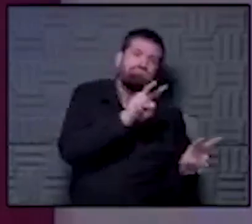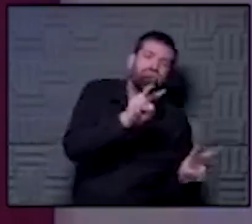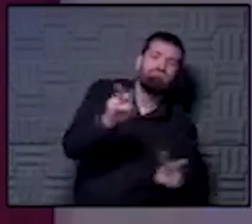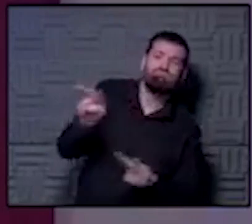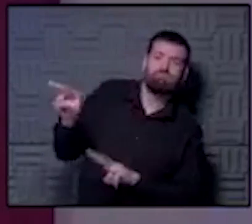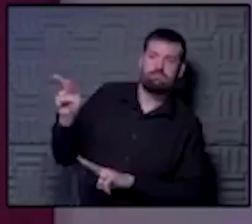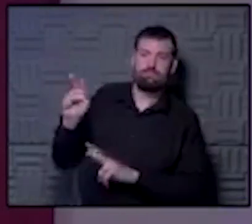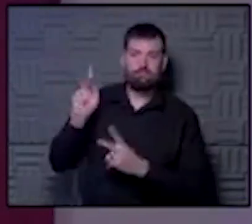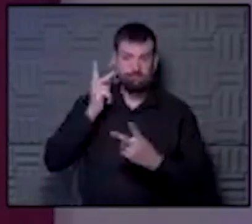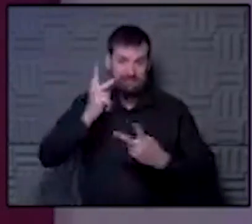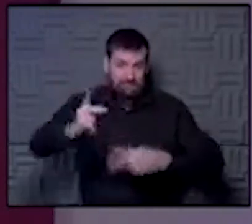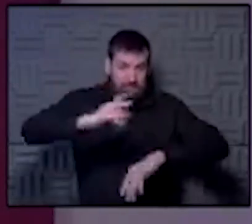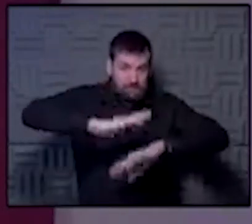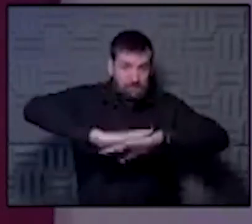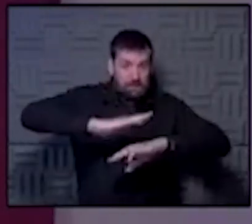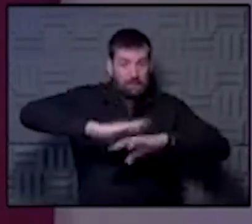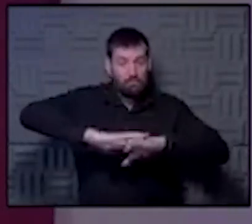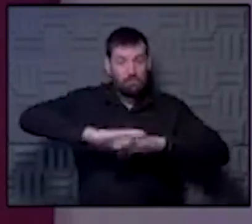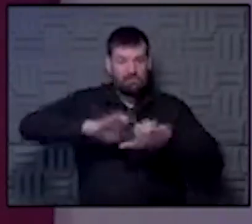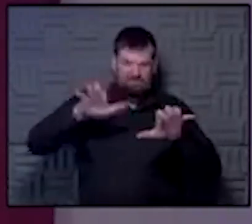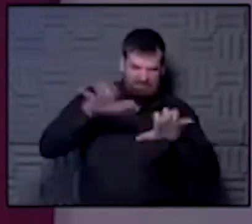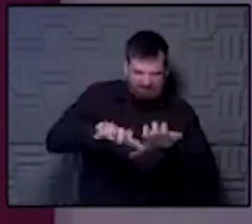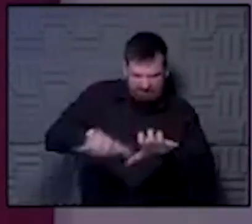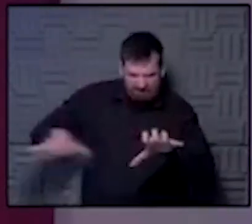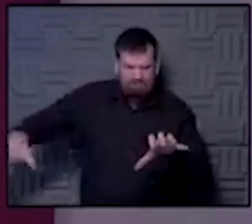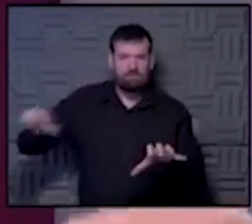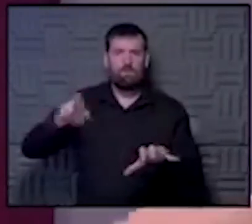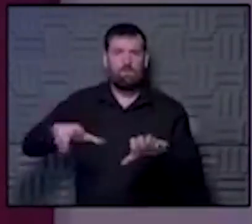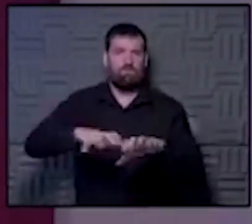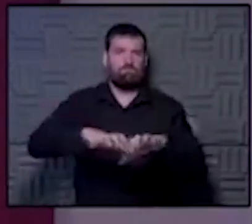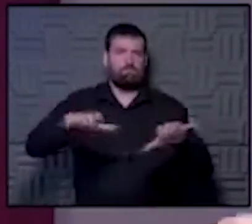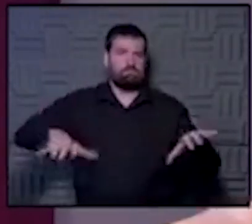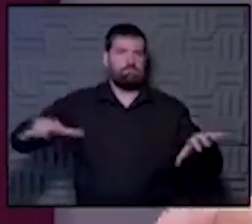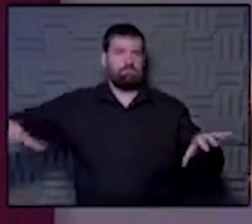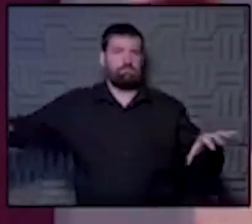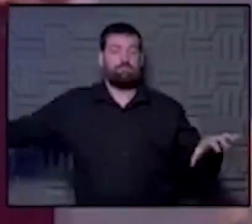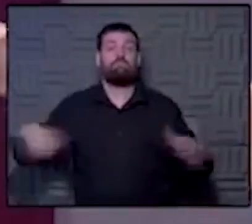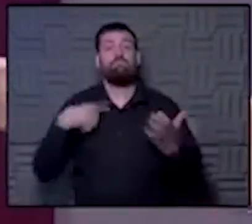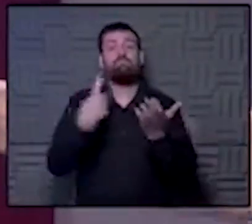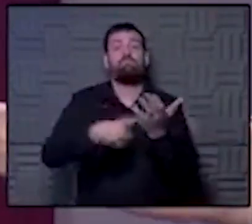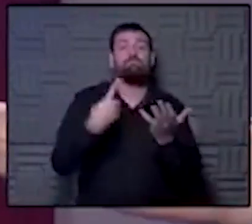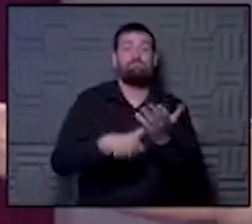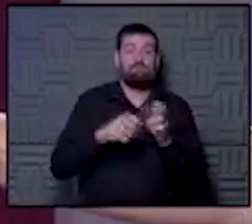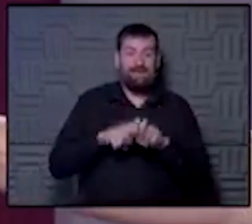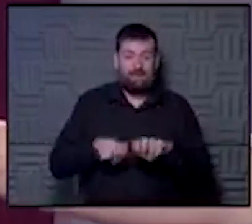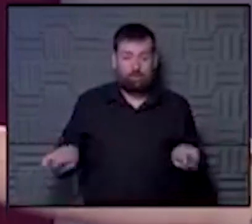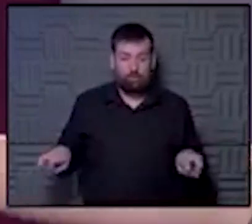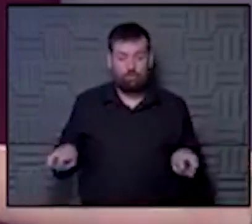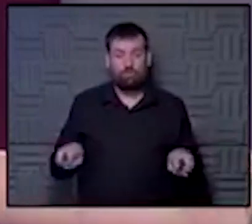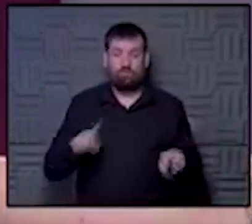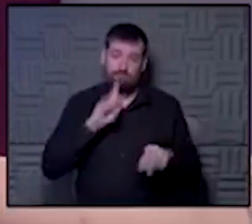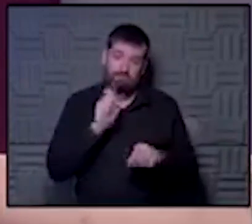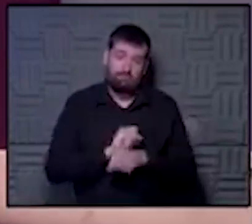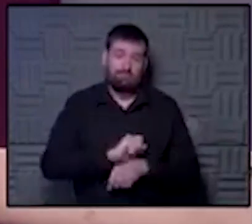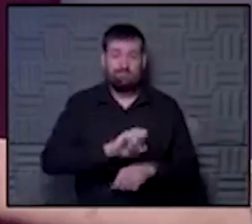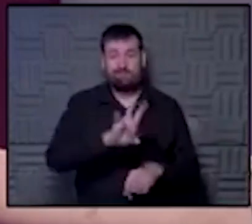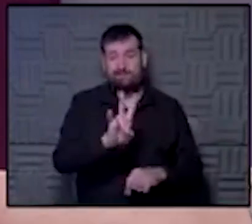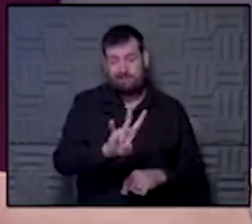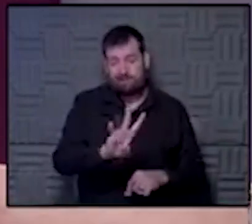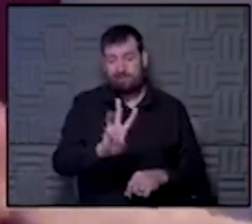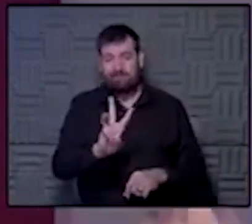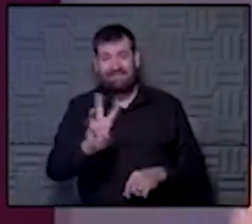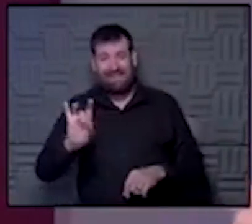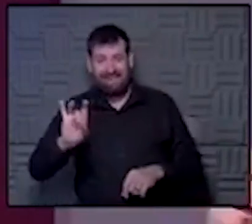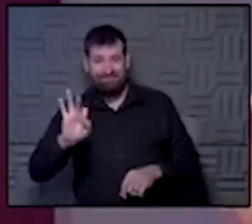they've got tables adequately spaced, or even sometimes they've got the couch setting where you're actually 6, 7, 8 feet across from